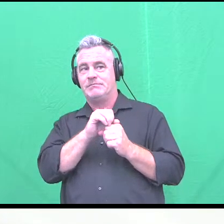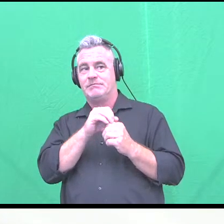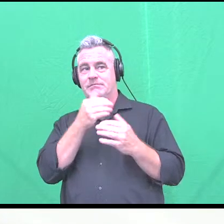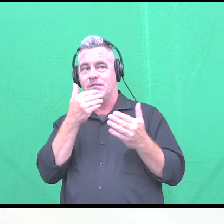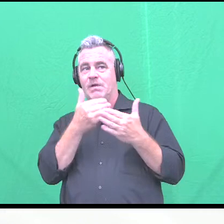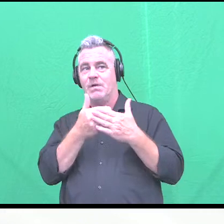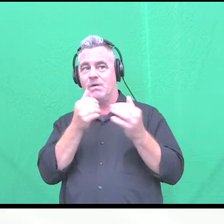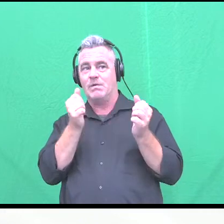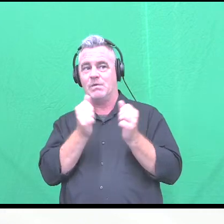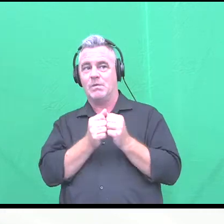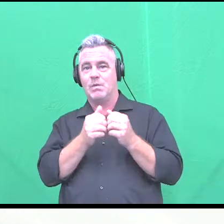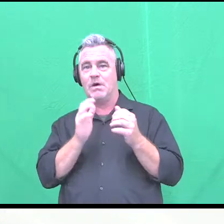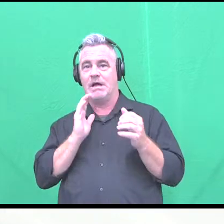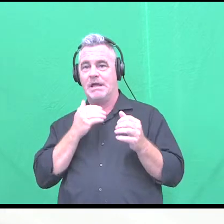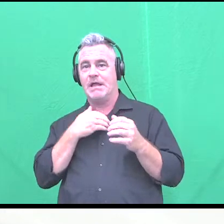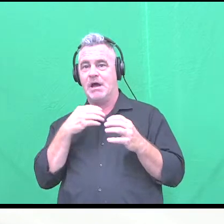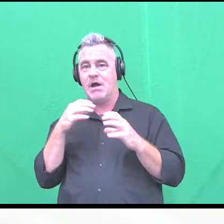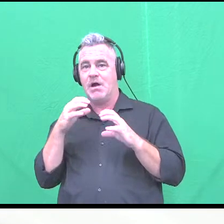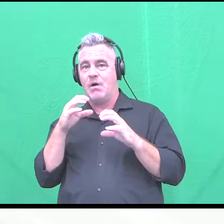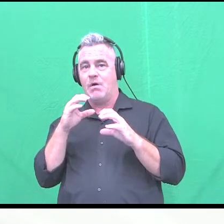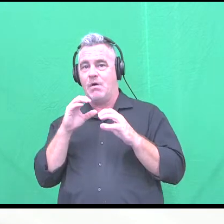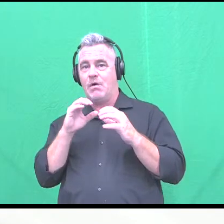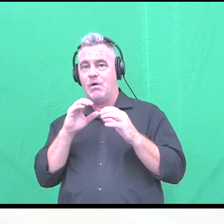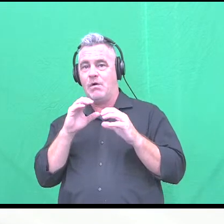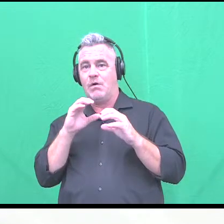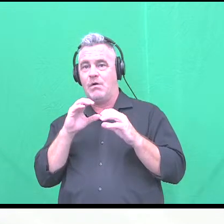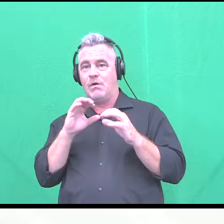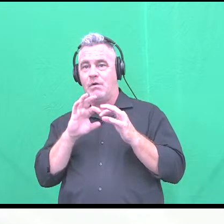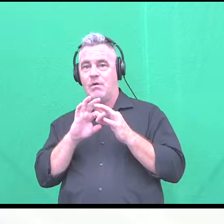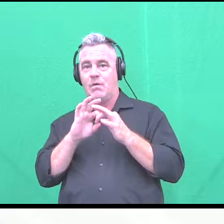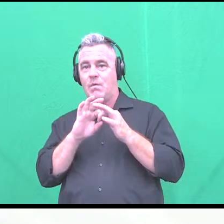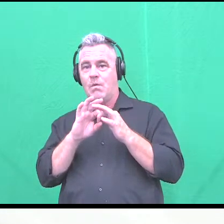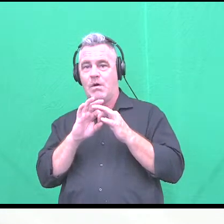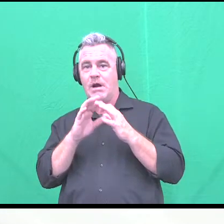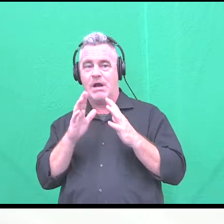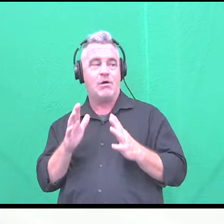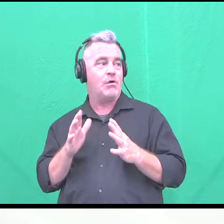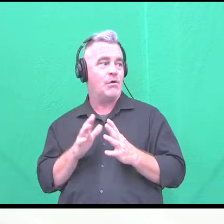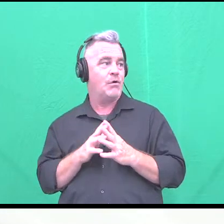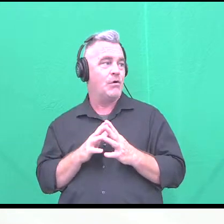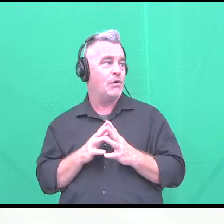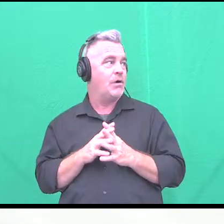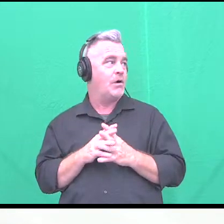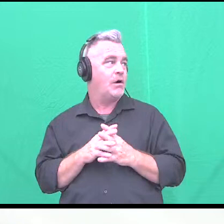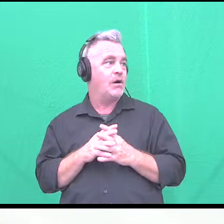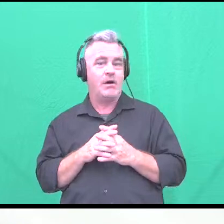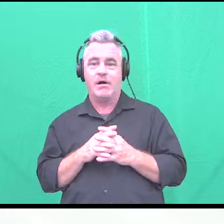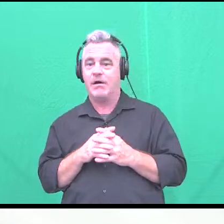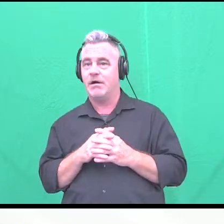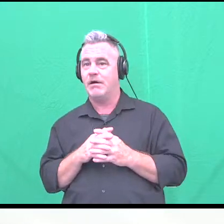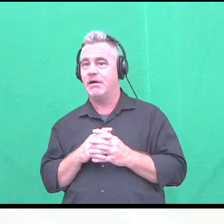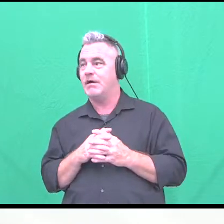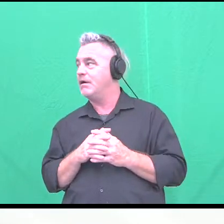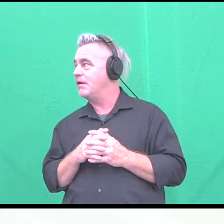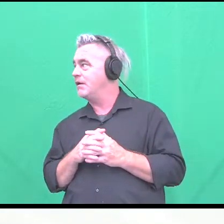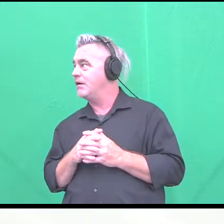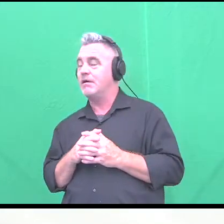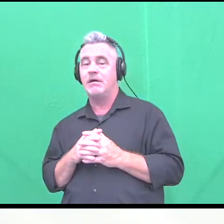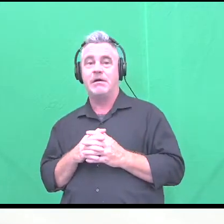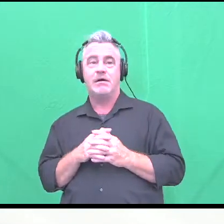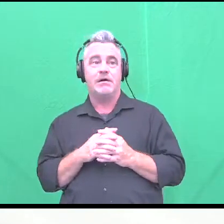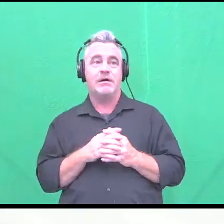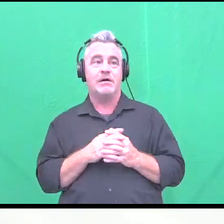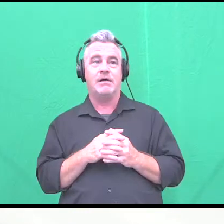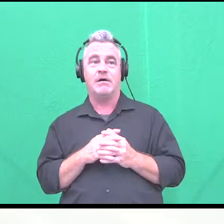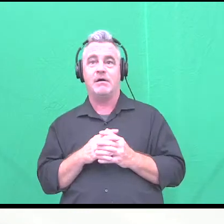closely with our Coordinator of Supplemental Interventions to contract with Think Together, and they support